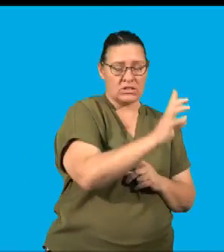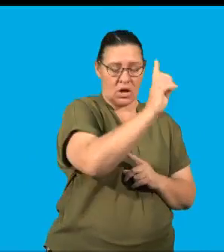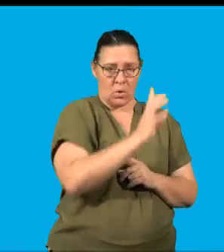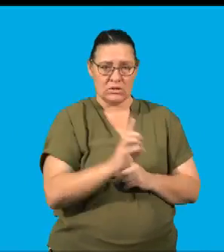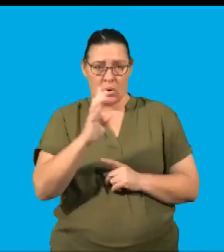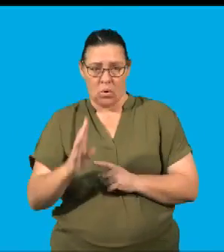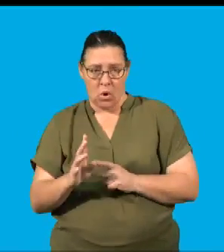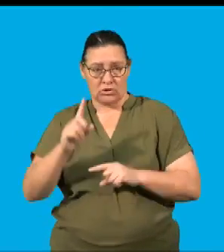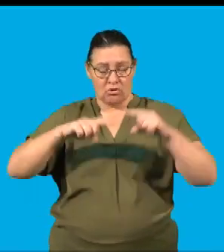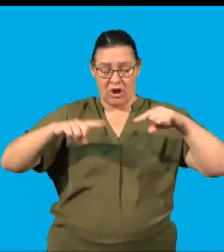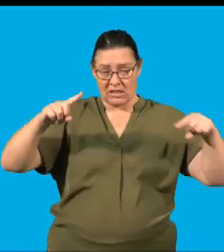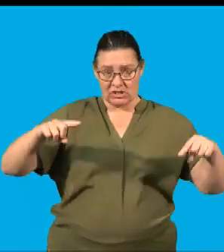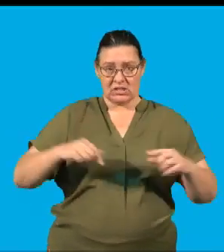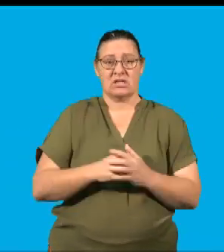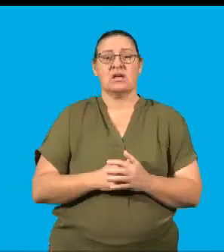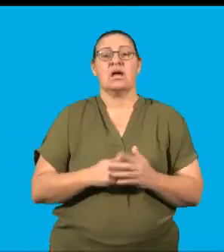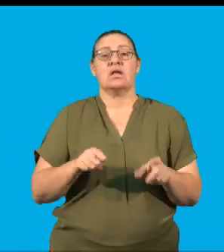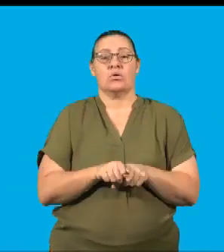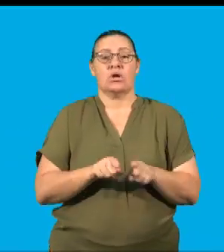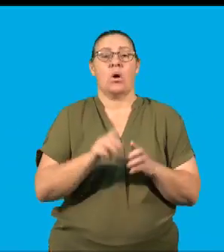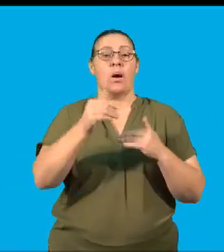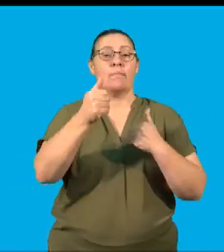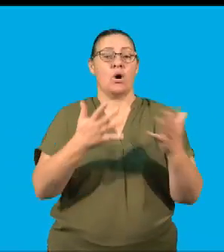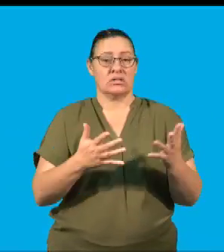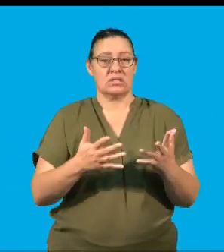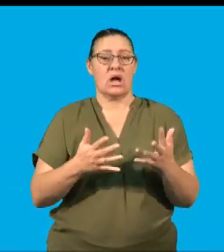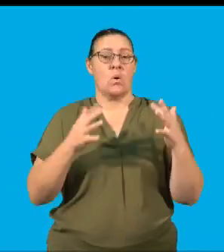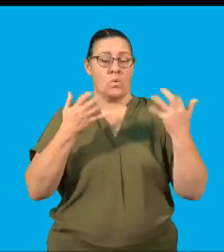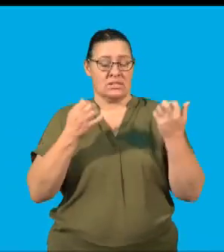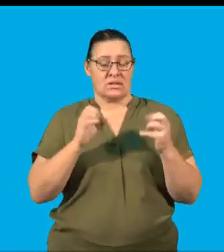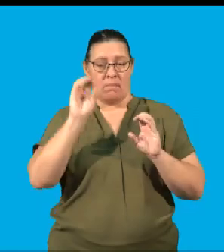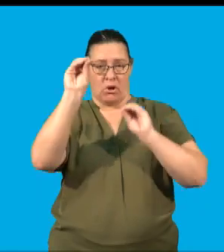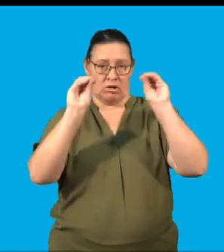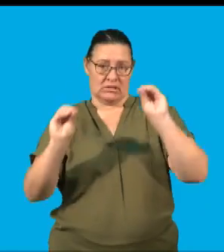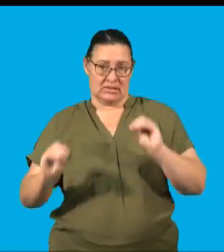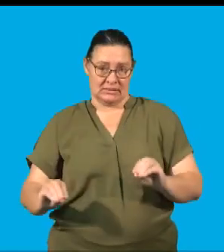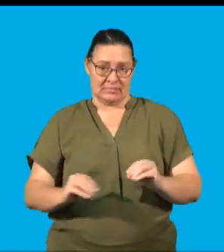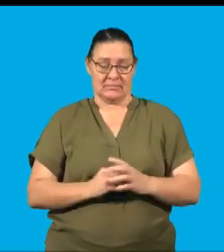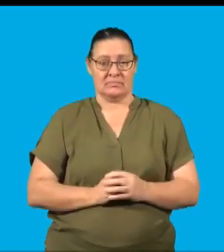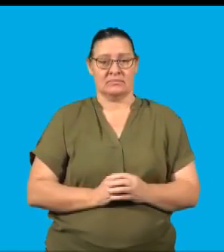IQR. And lastly, we'll be looking at the box and whisker plots.